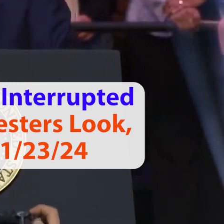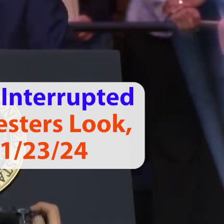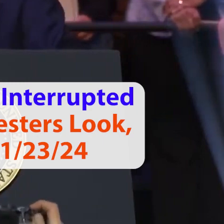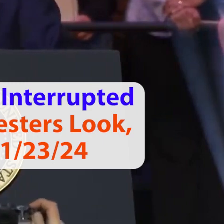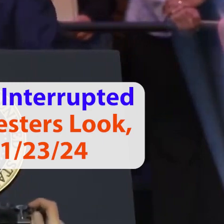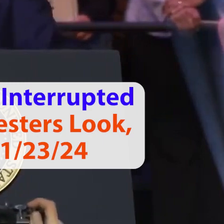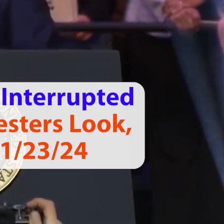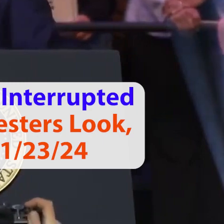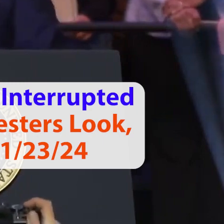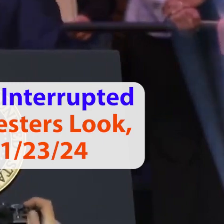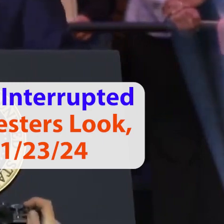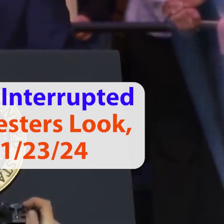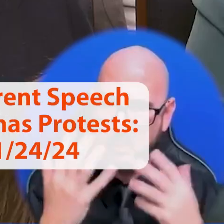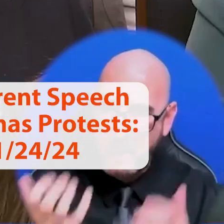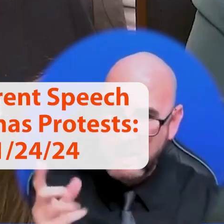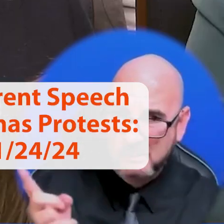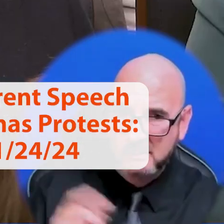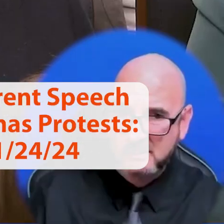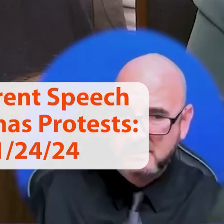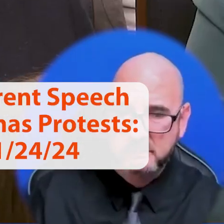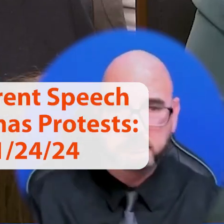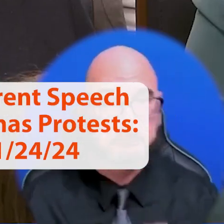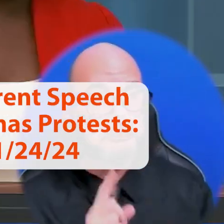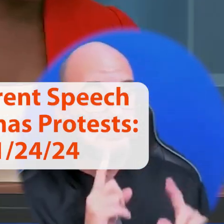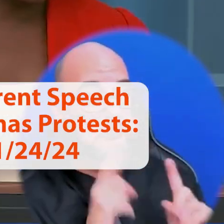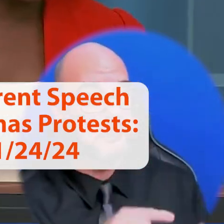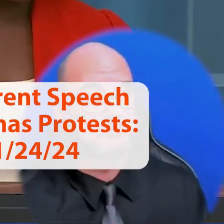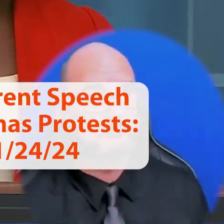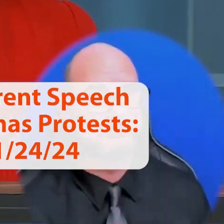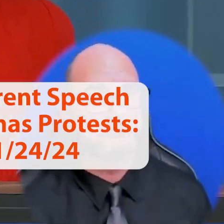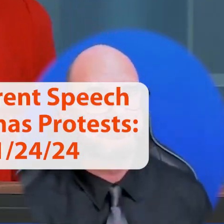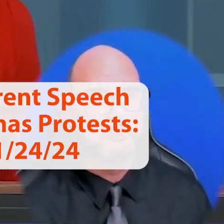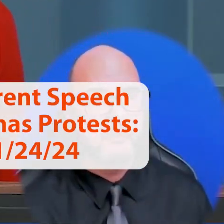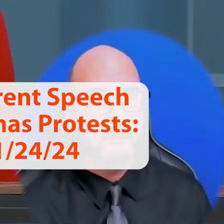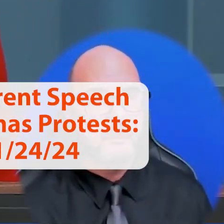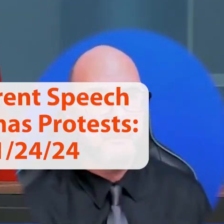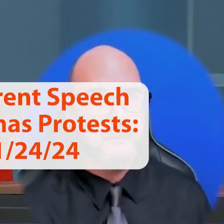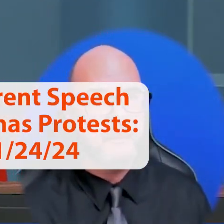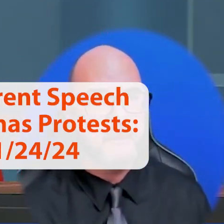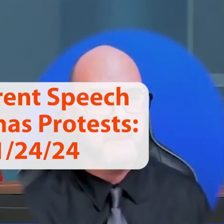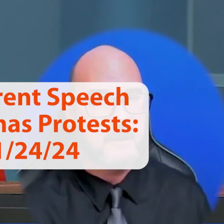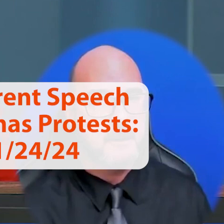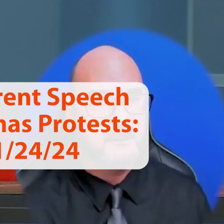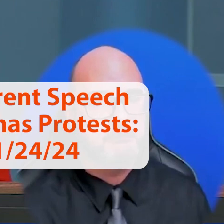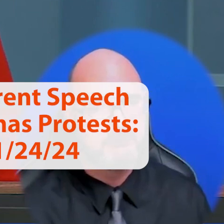Folks, the extreme... I mean, look. The president,